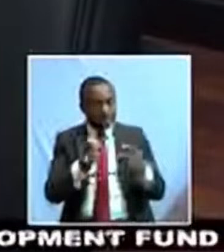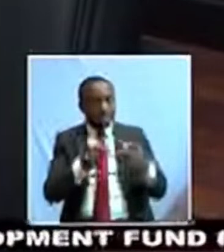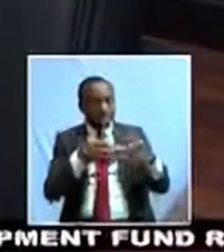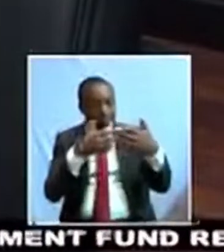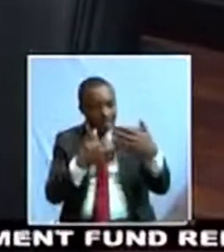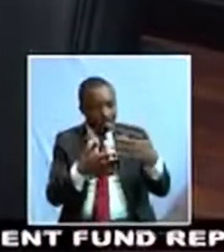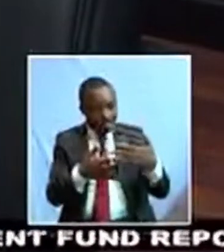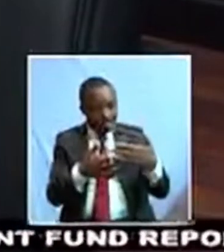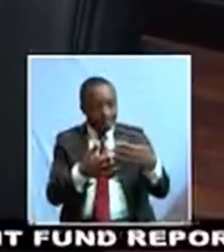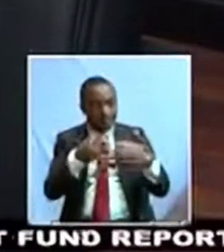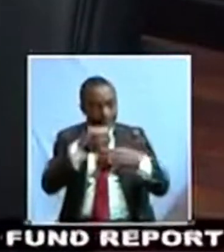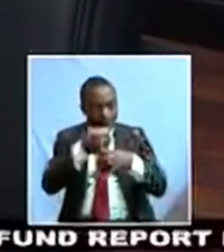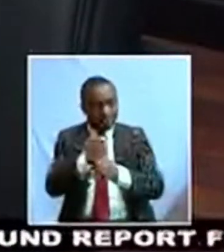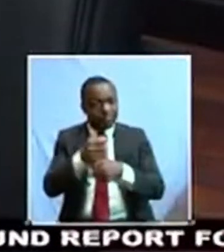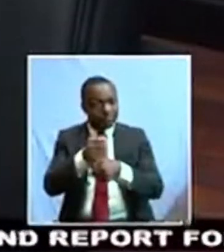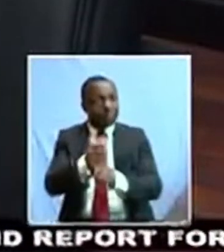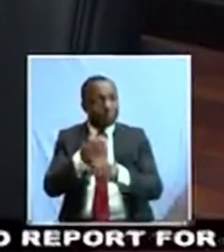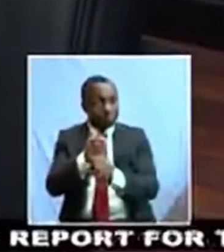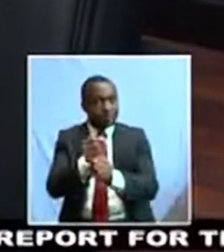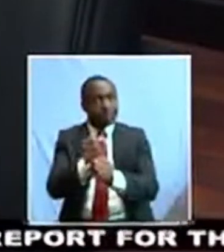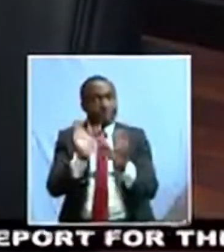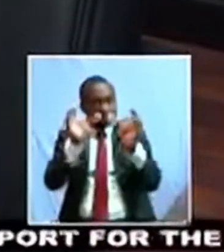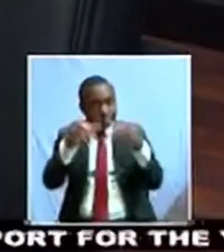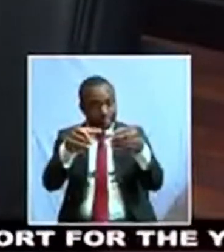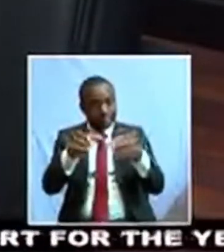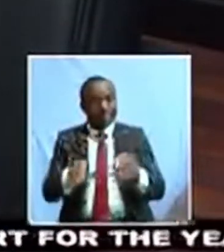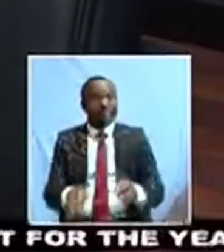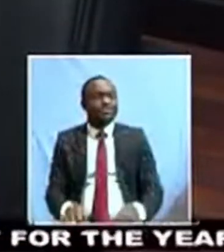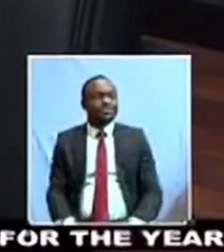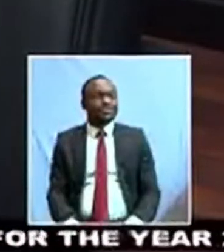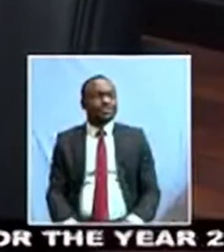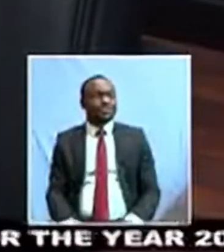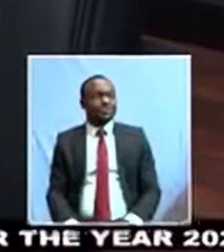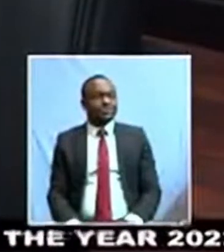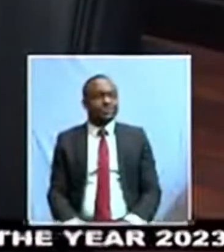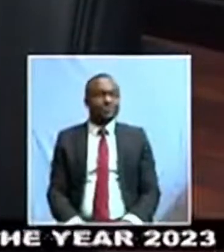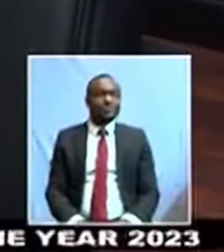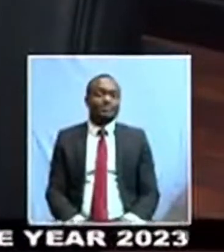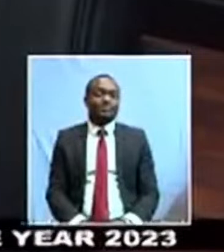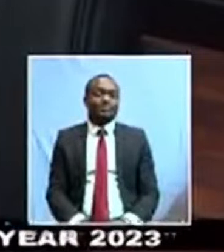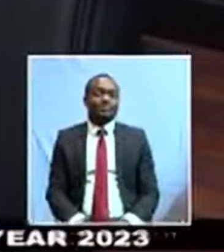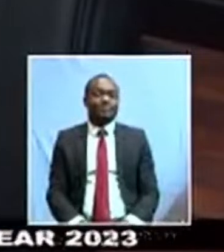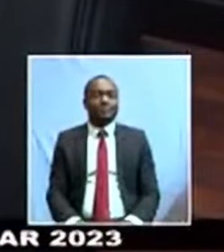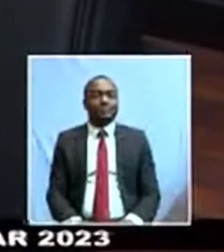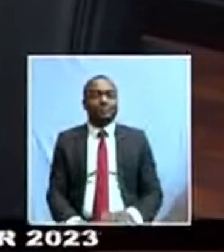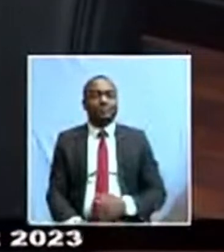is generated by the council. And